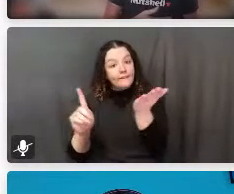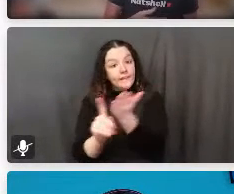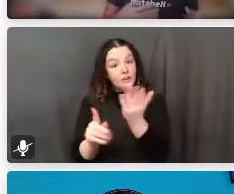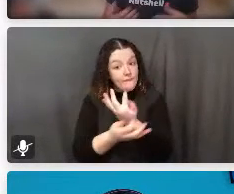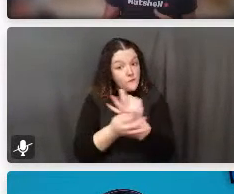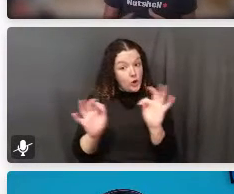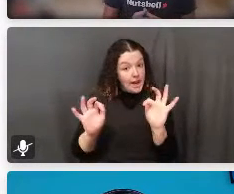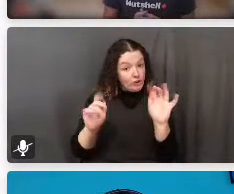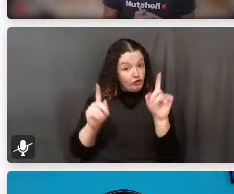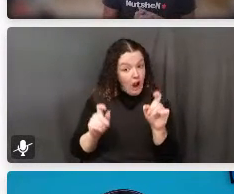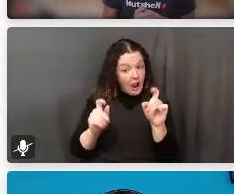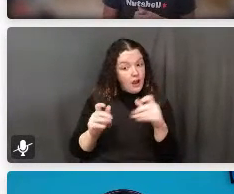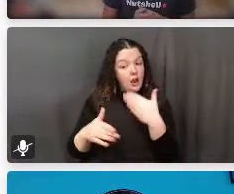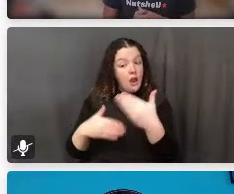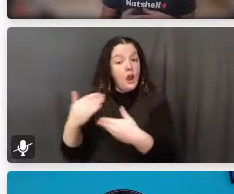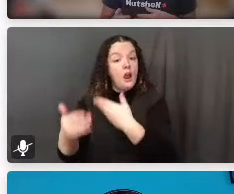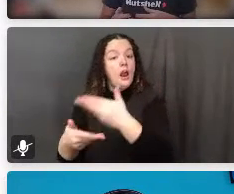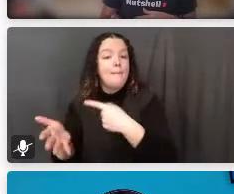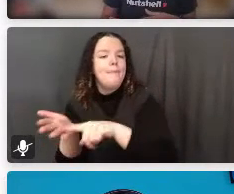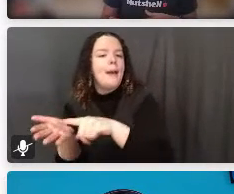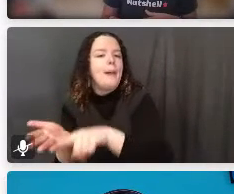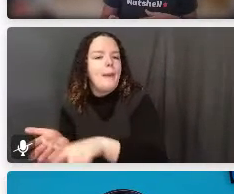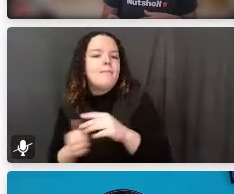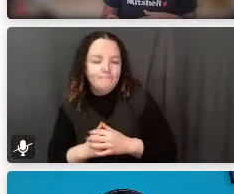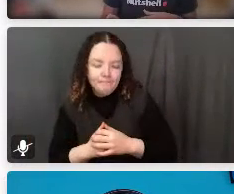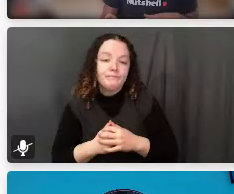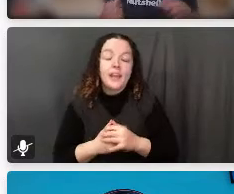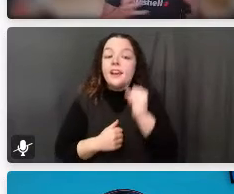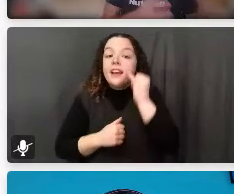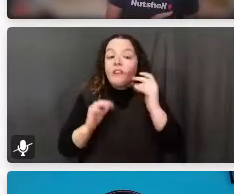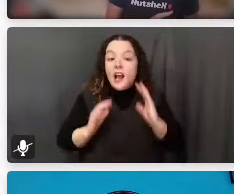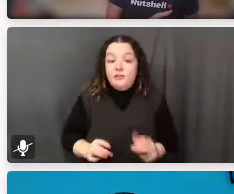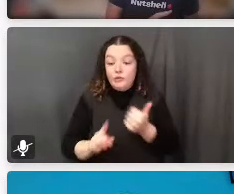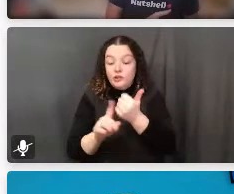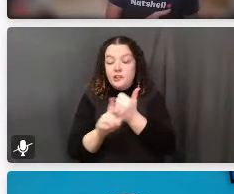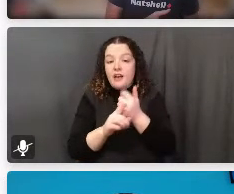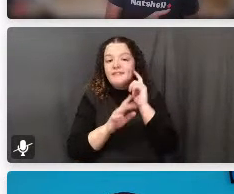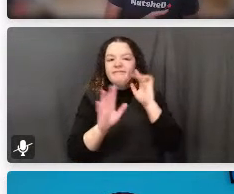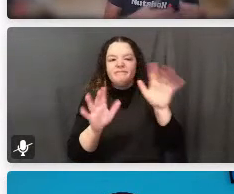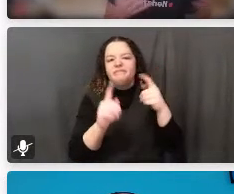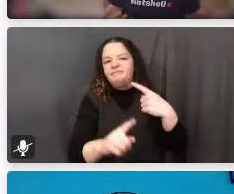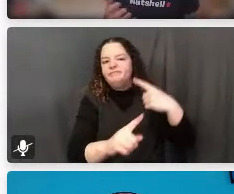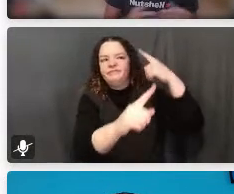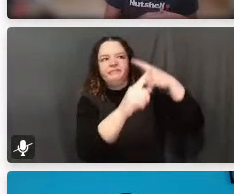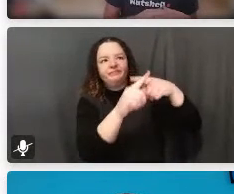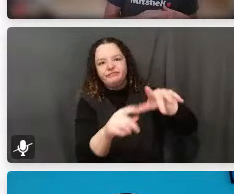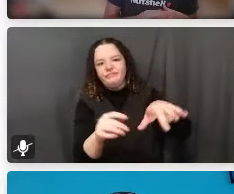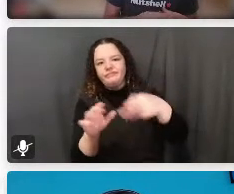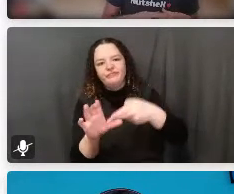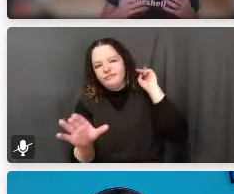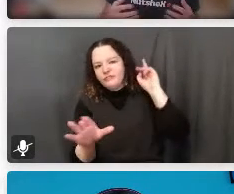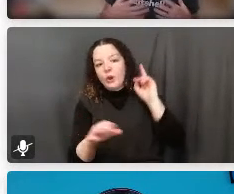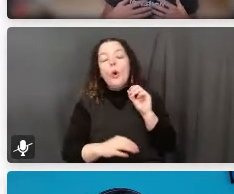trial to a paying customer within Nutshell. If that customer were to unsubscribe from the drip email, hopefully not,